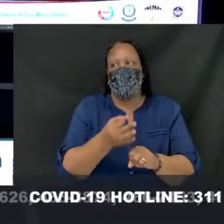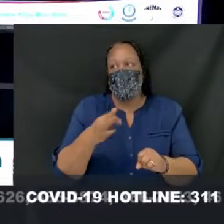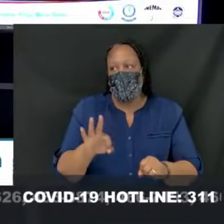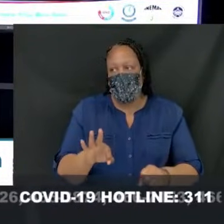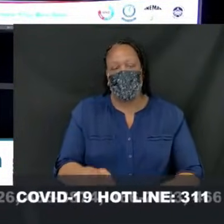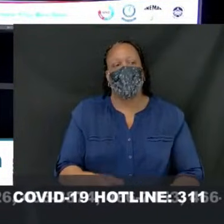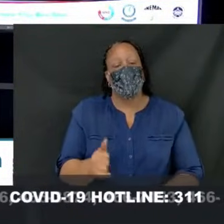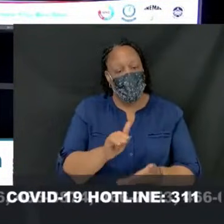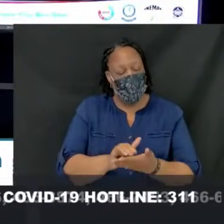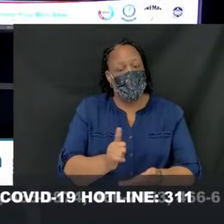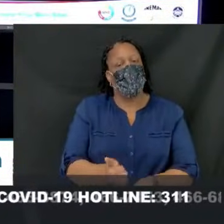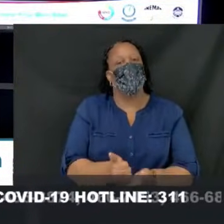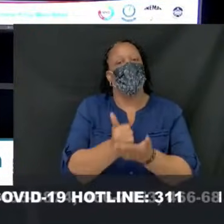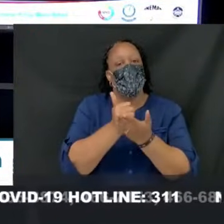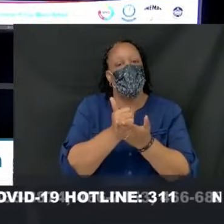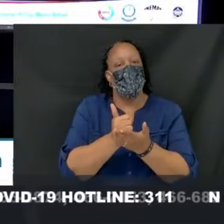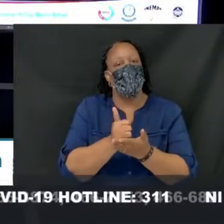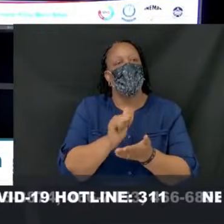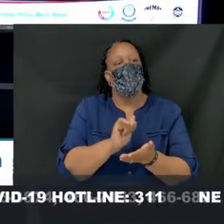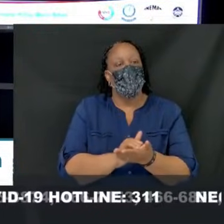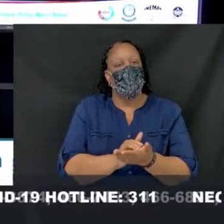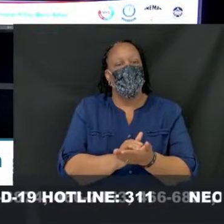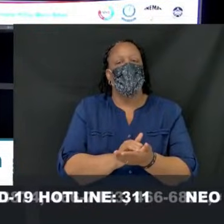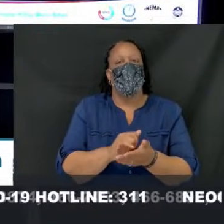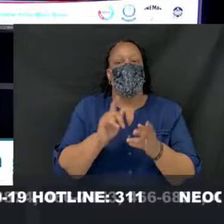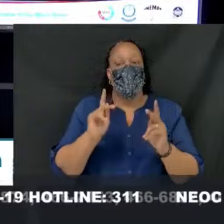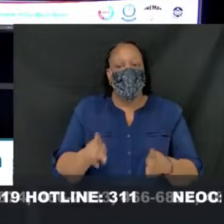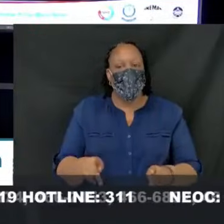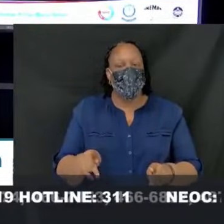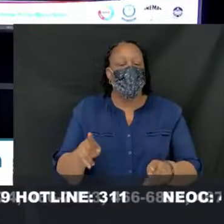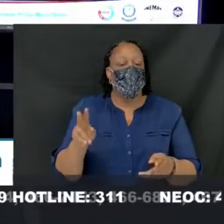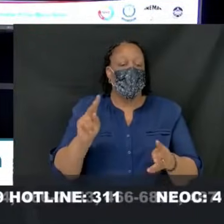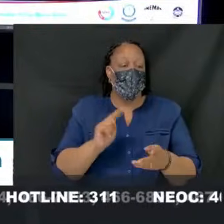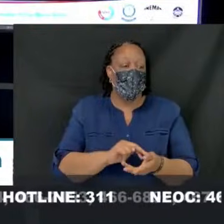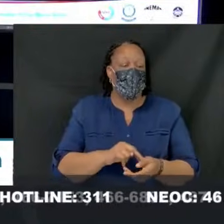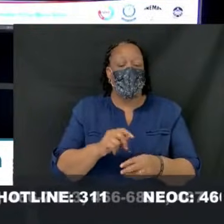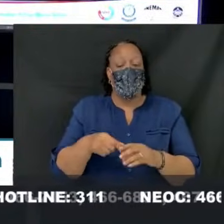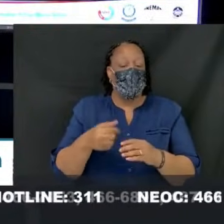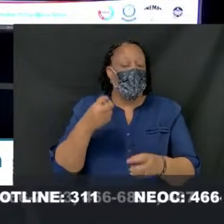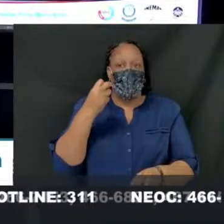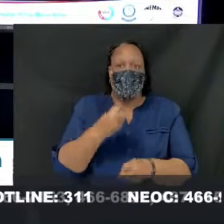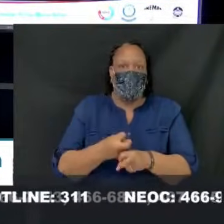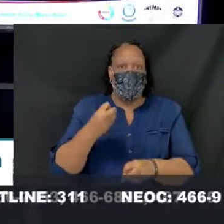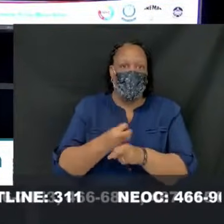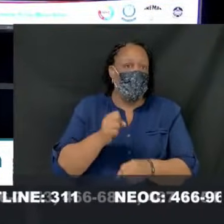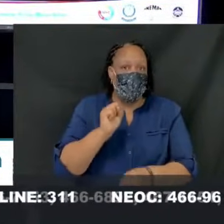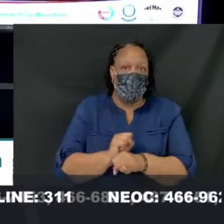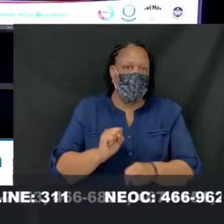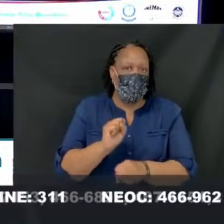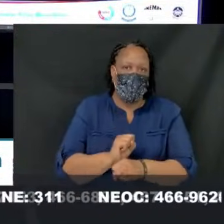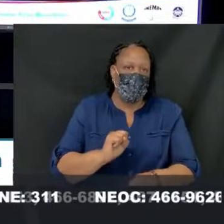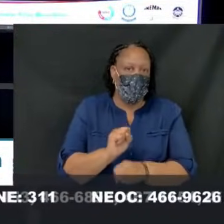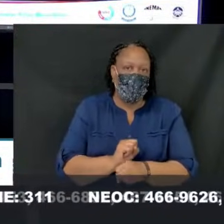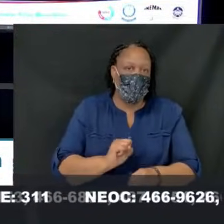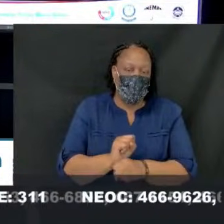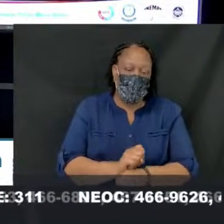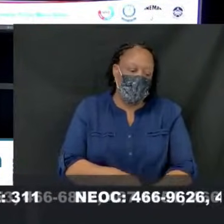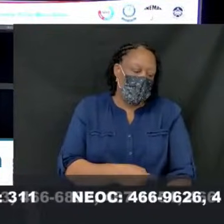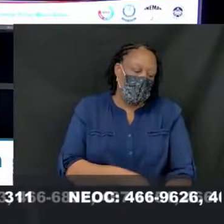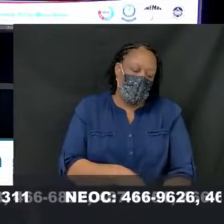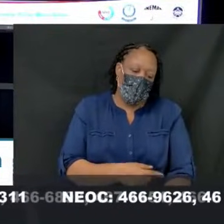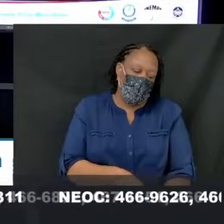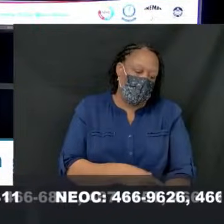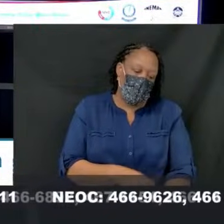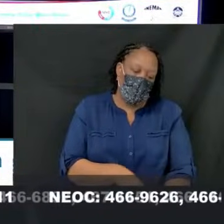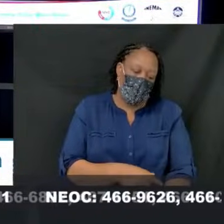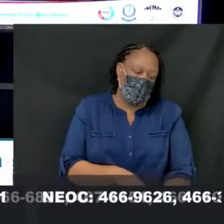well as easing the burden on our public health officers who are working extremely hard. And at this time, I really want to stop right now